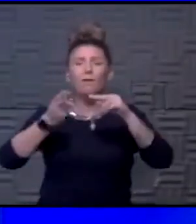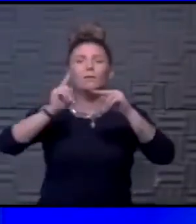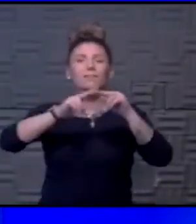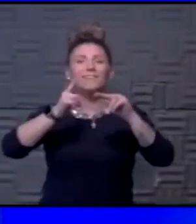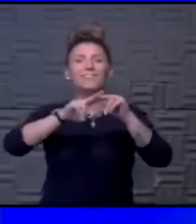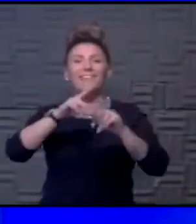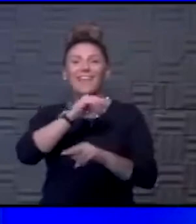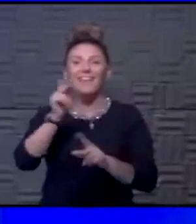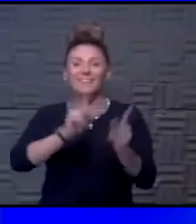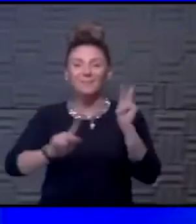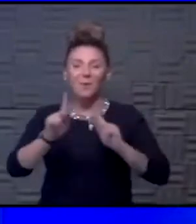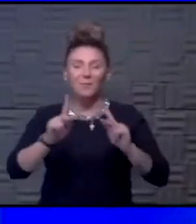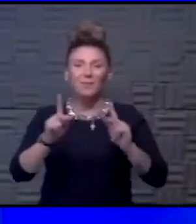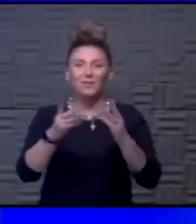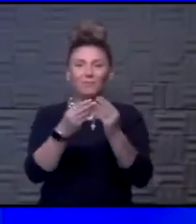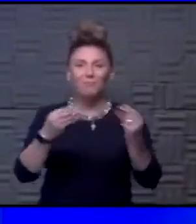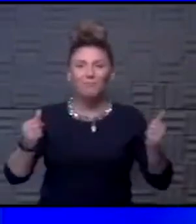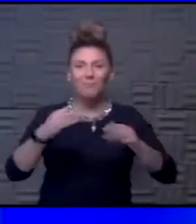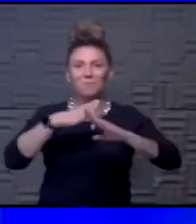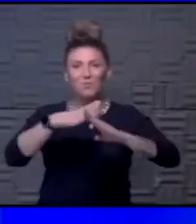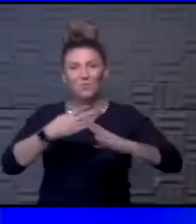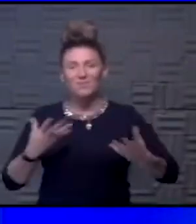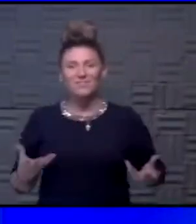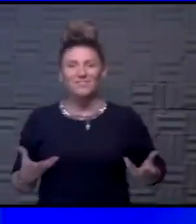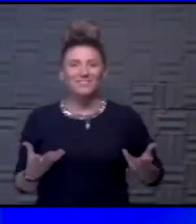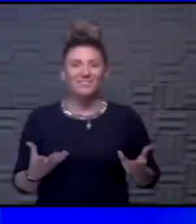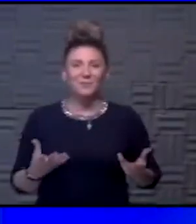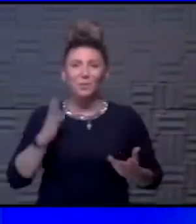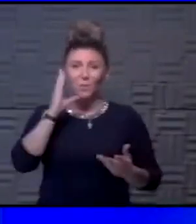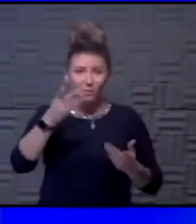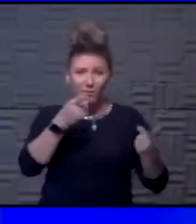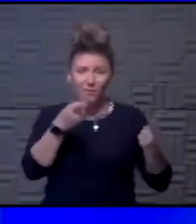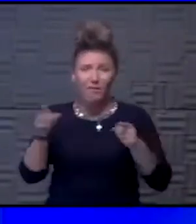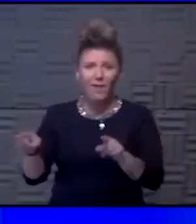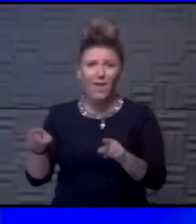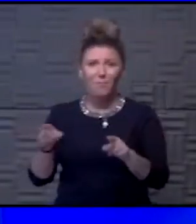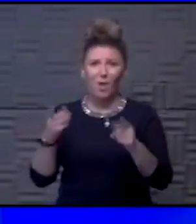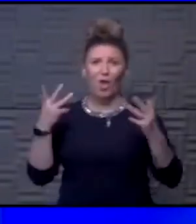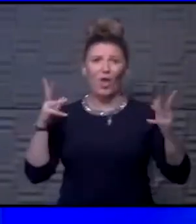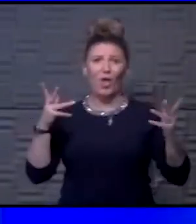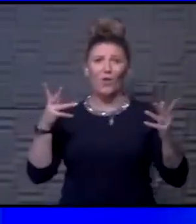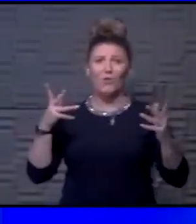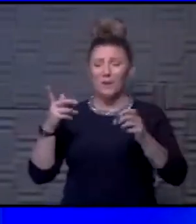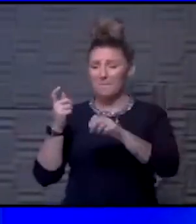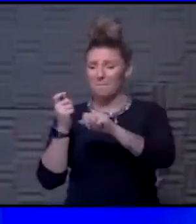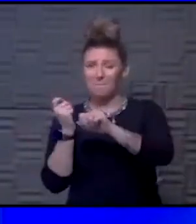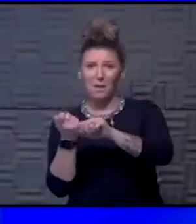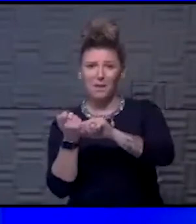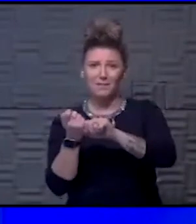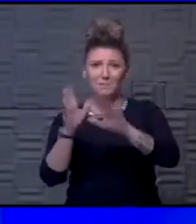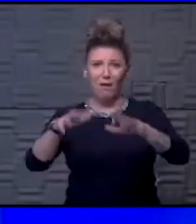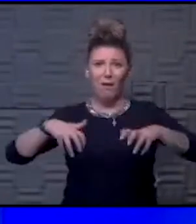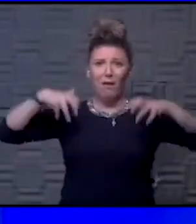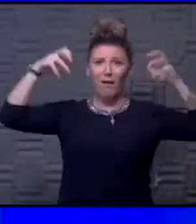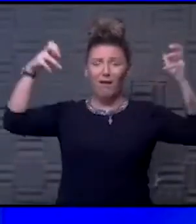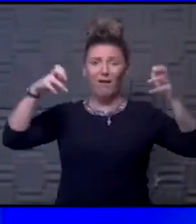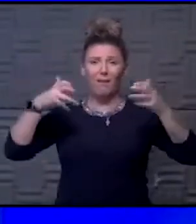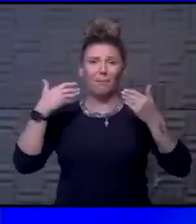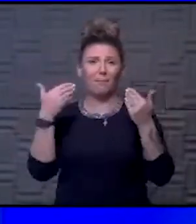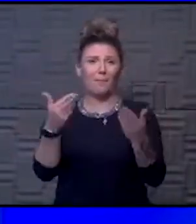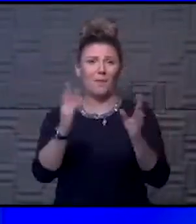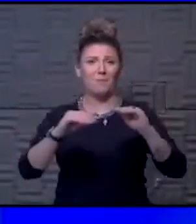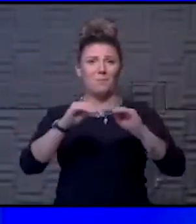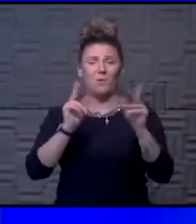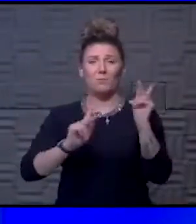population immunity, it will be closer. We know that already the baseball stadiums are going to be letting more people in. Whether you're